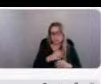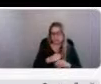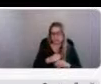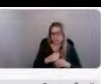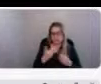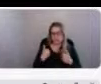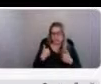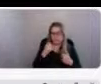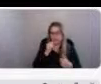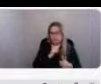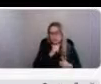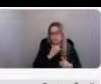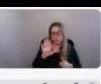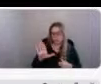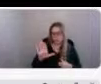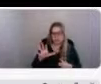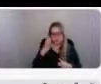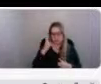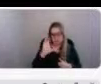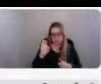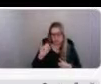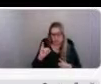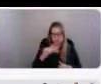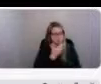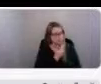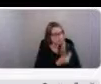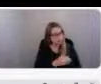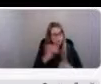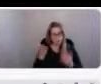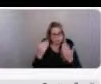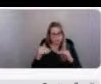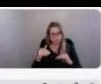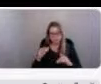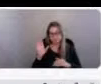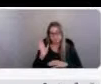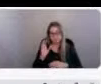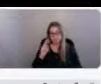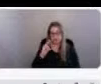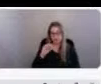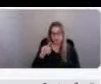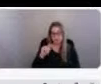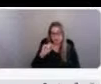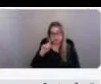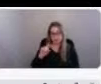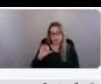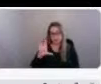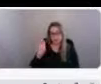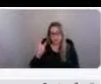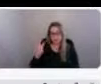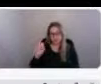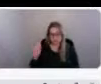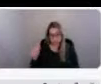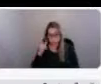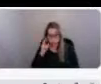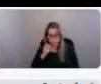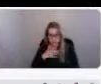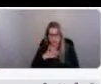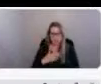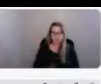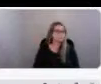arizona as their community thank you the next speaker is mitzi cowell mitzi can you hear us now yes thank